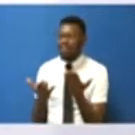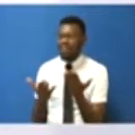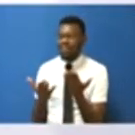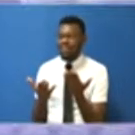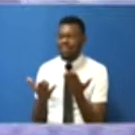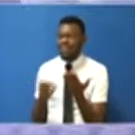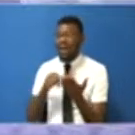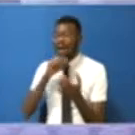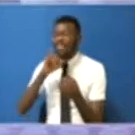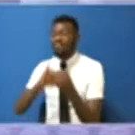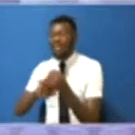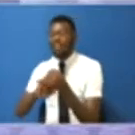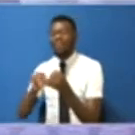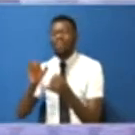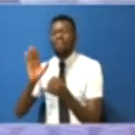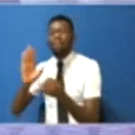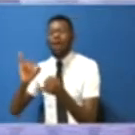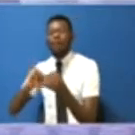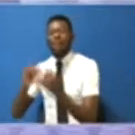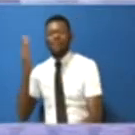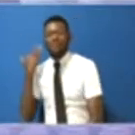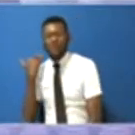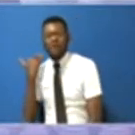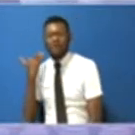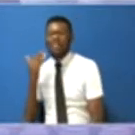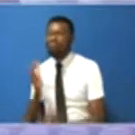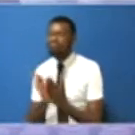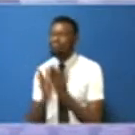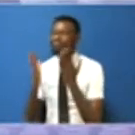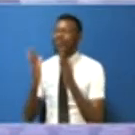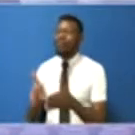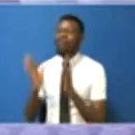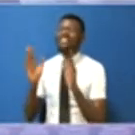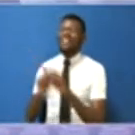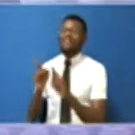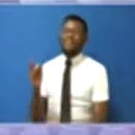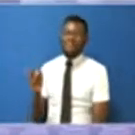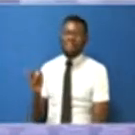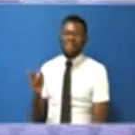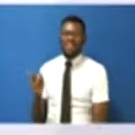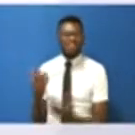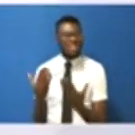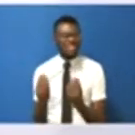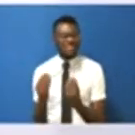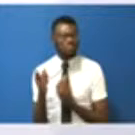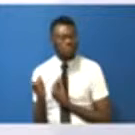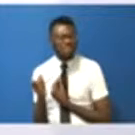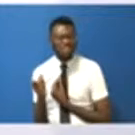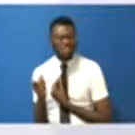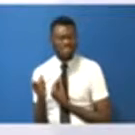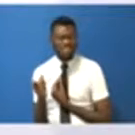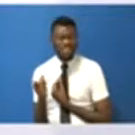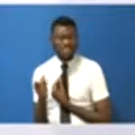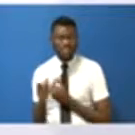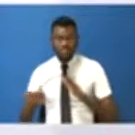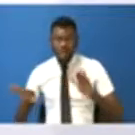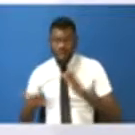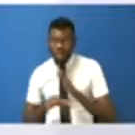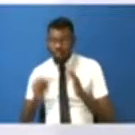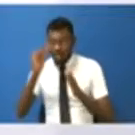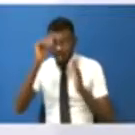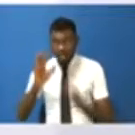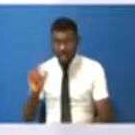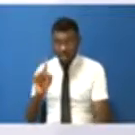the reason any mess came about is because he got equipped it's as simple as that if the deputy governor of